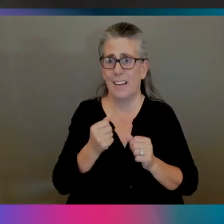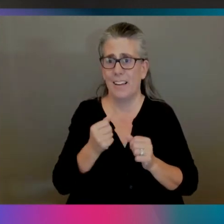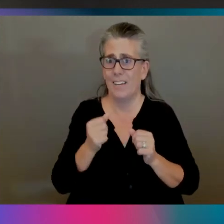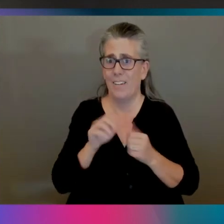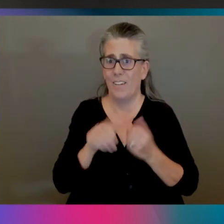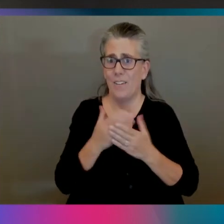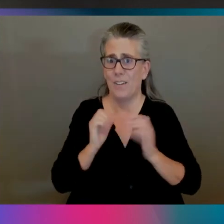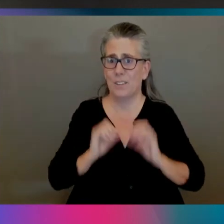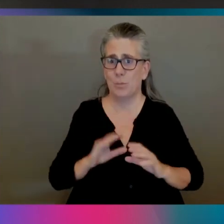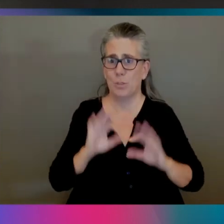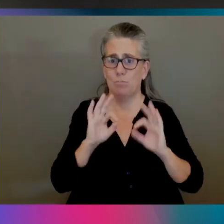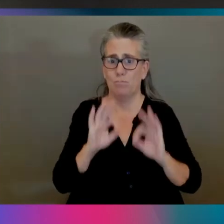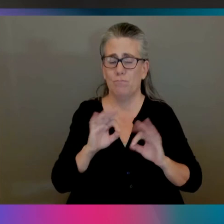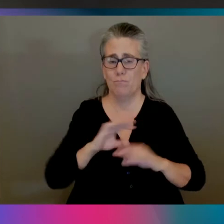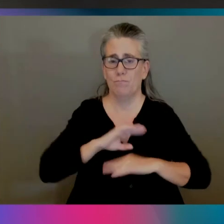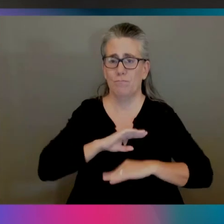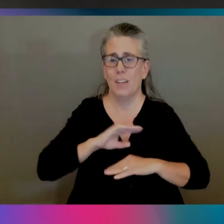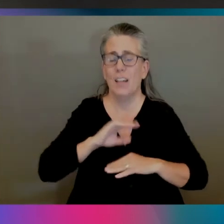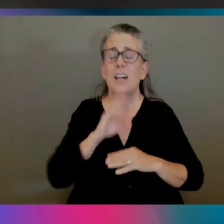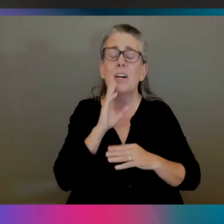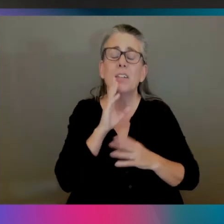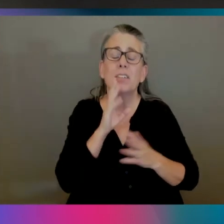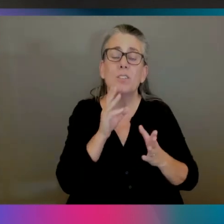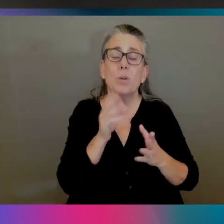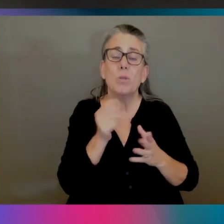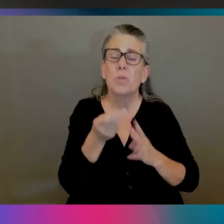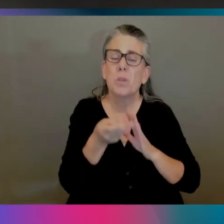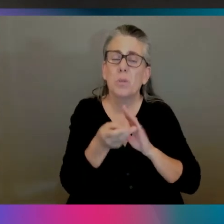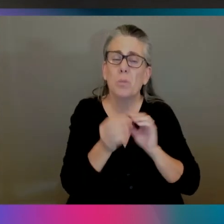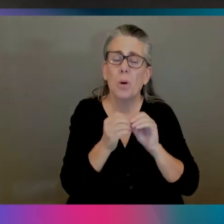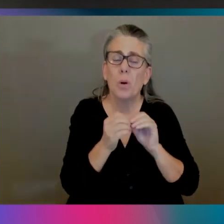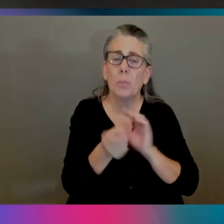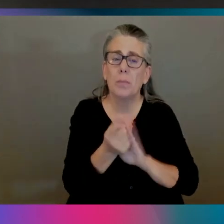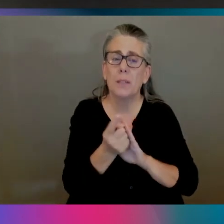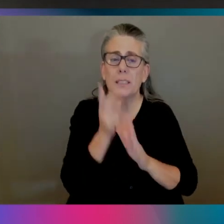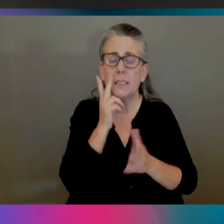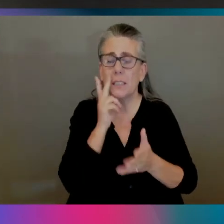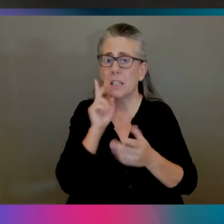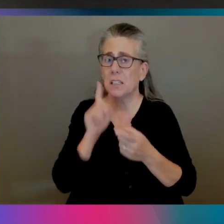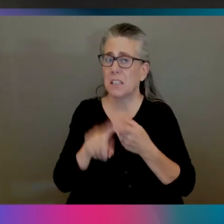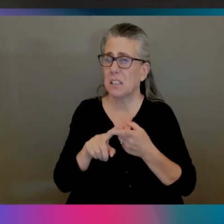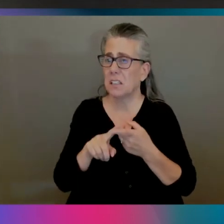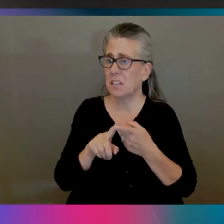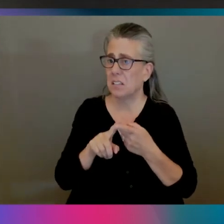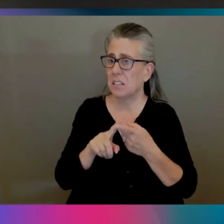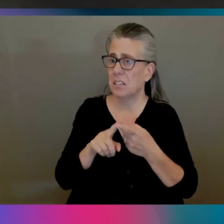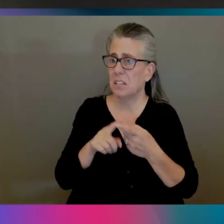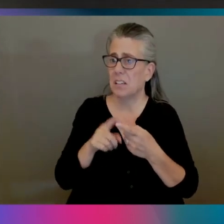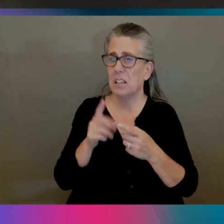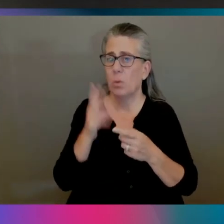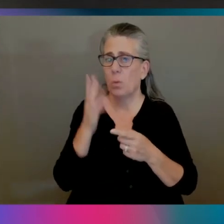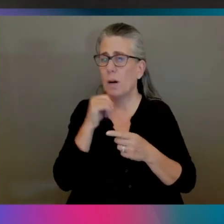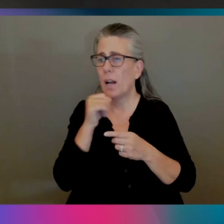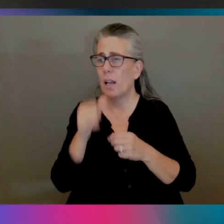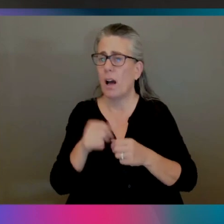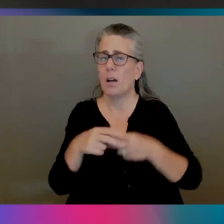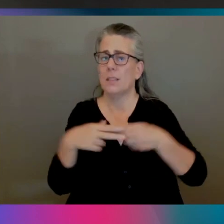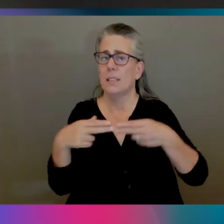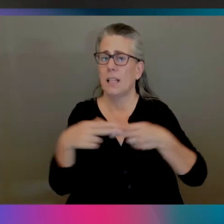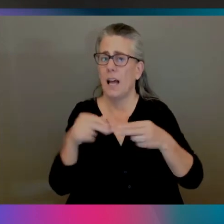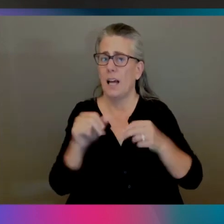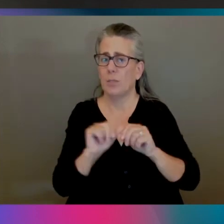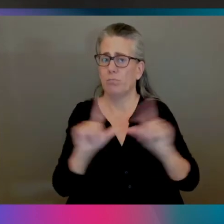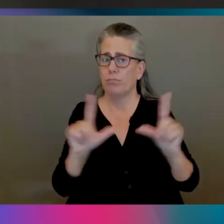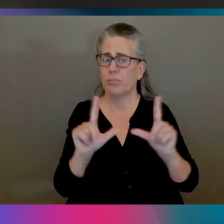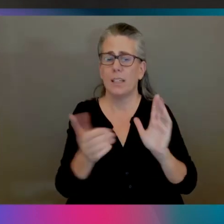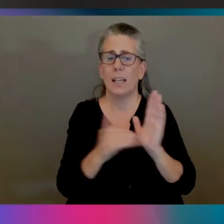All right, we'll give it a few more minutes here, but until then, I guess, let's go ahead and bring the slides back up. Okay. So episode 4 homework. We don't have